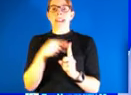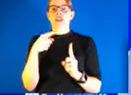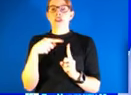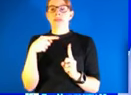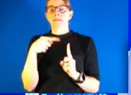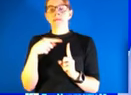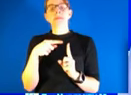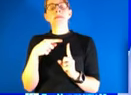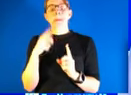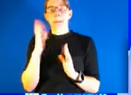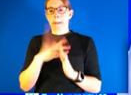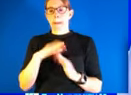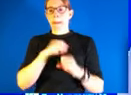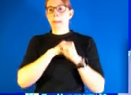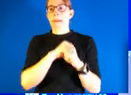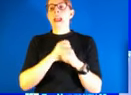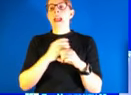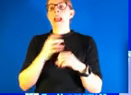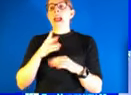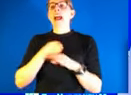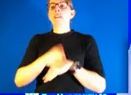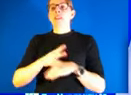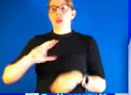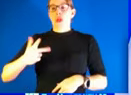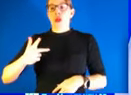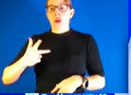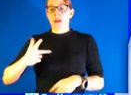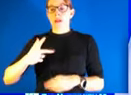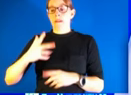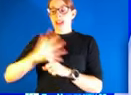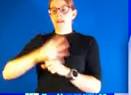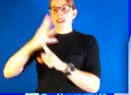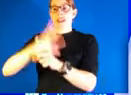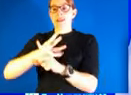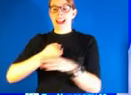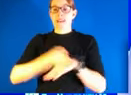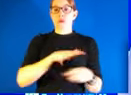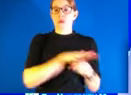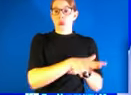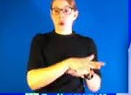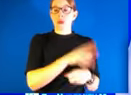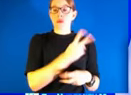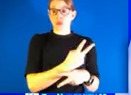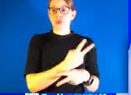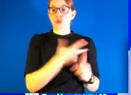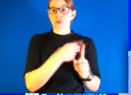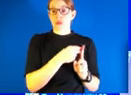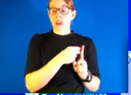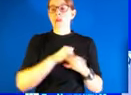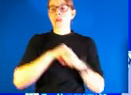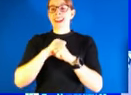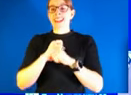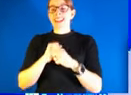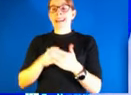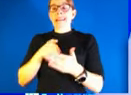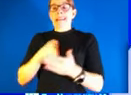especially after that boost dose, after 5 or 6 months after your full vaccination. It does protect against severe